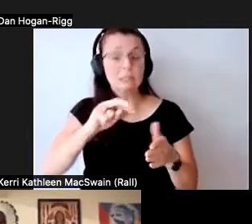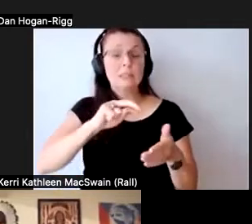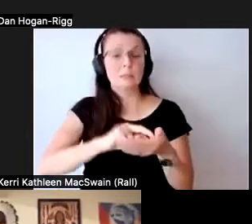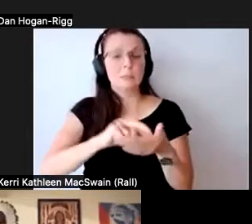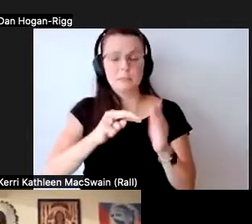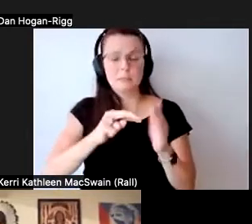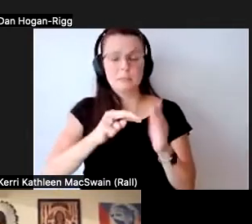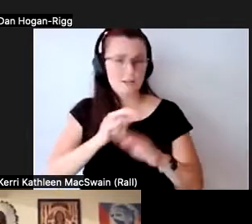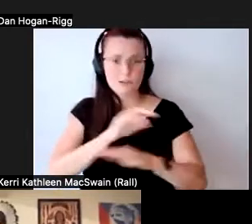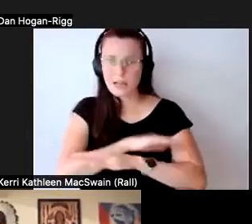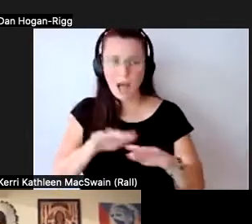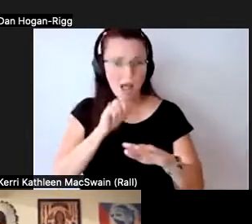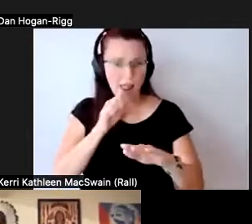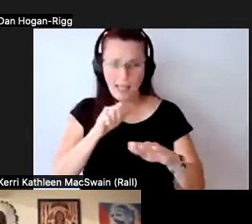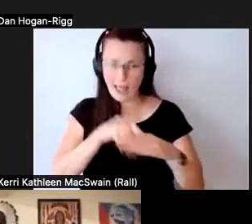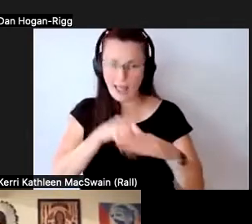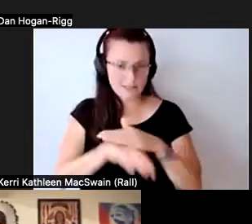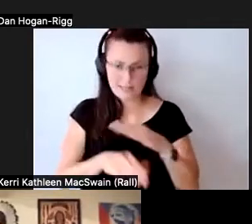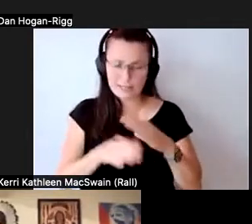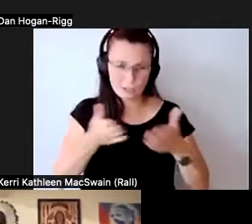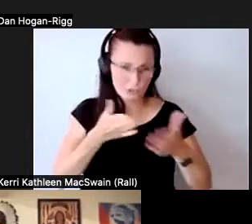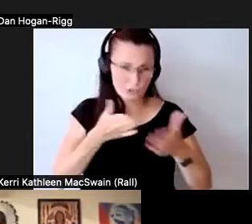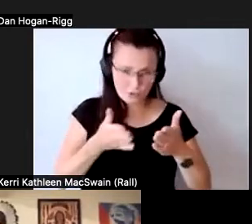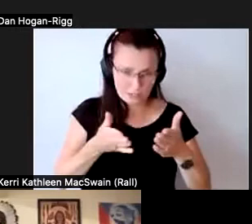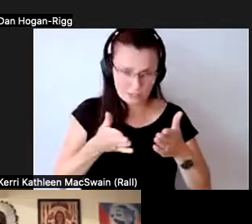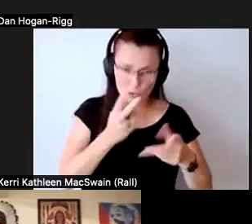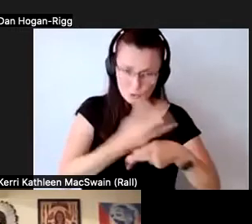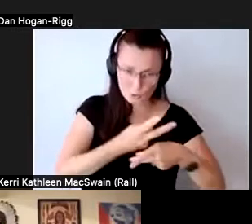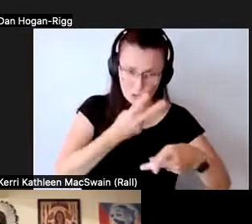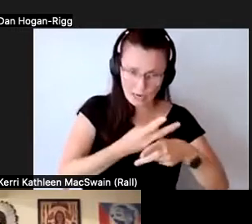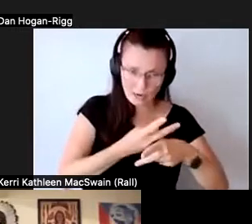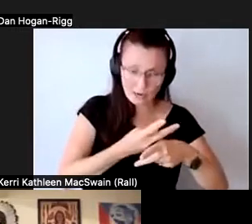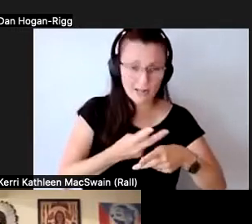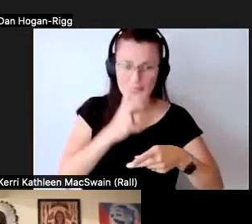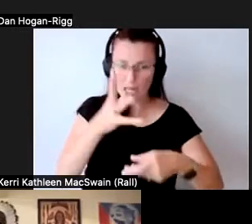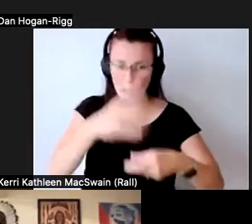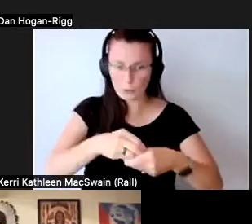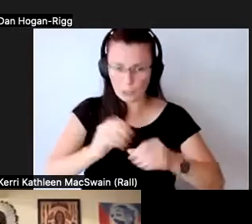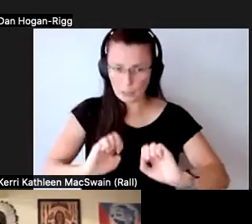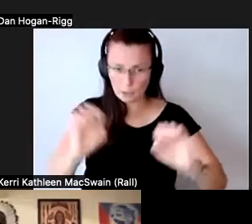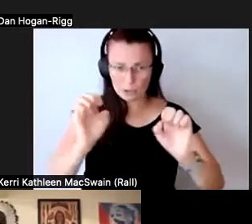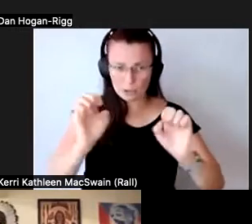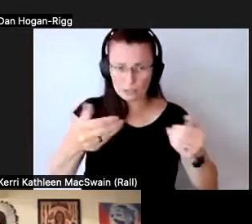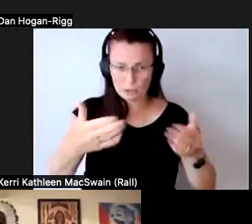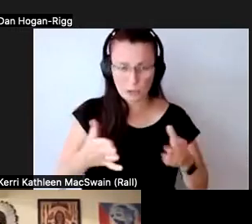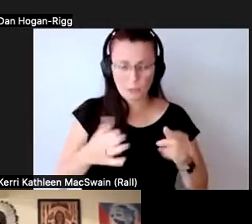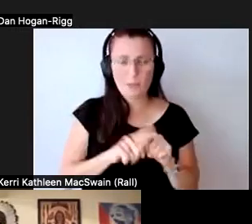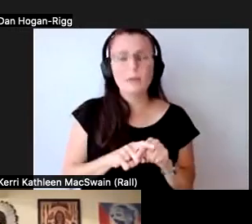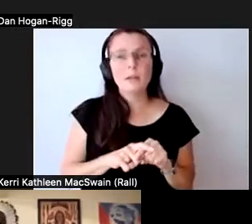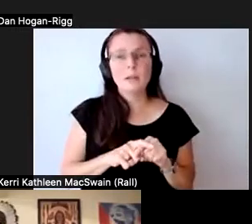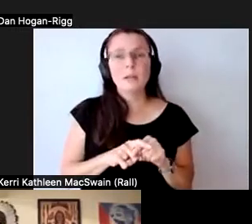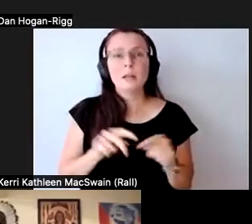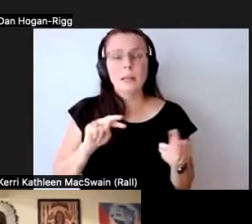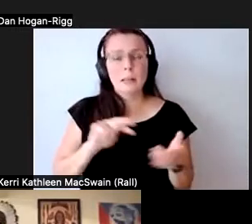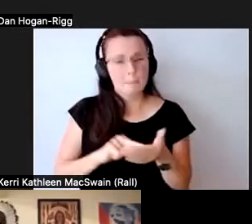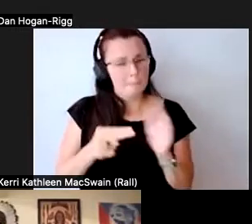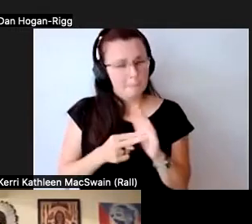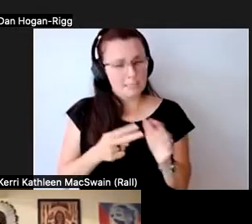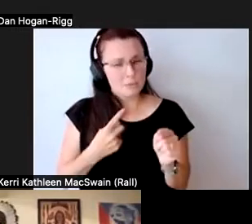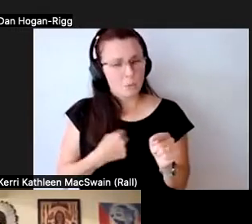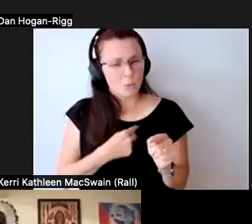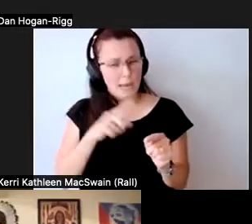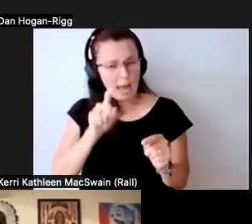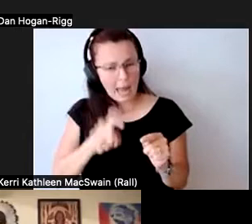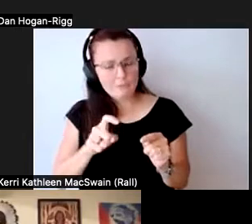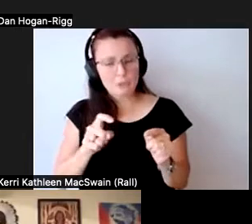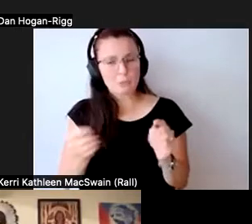department services. So if we don't start thinking outside the box, we are going to continue to miss opportunities